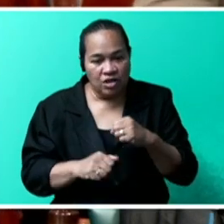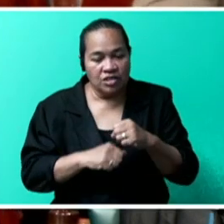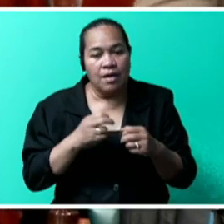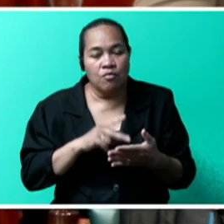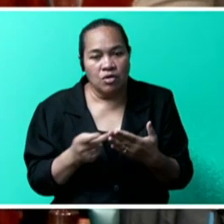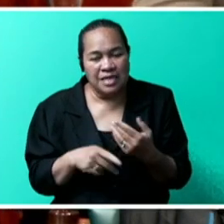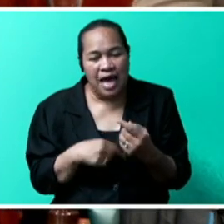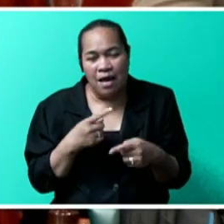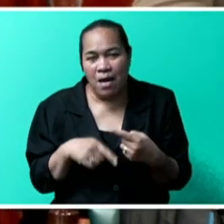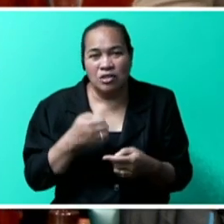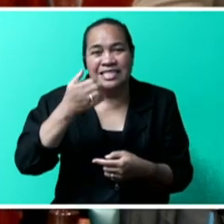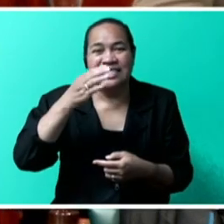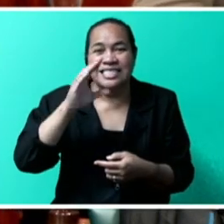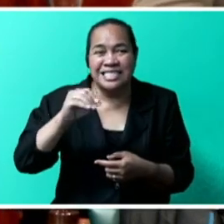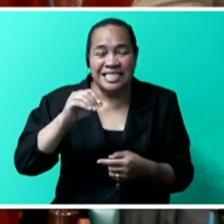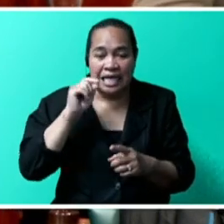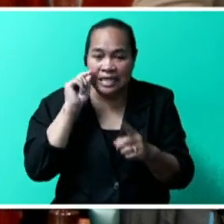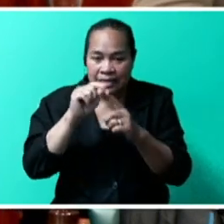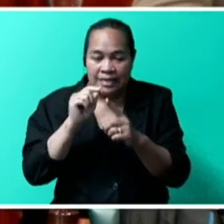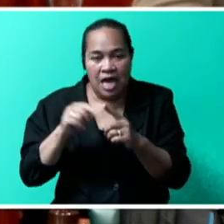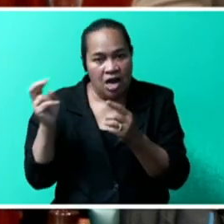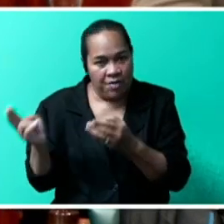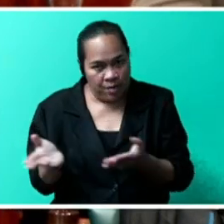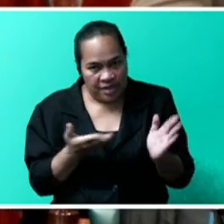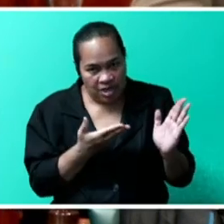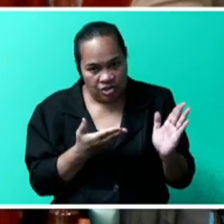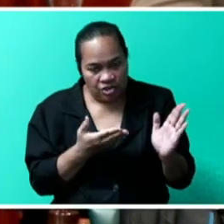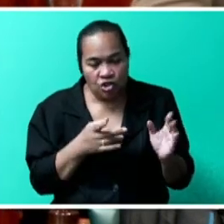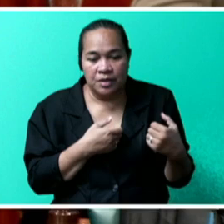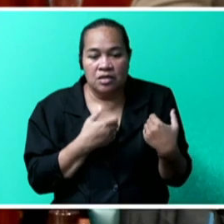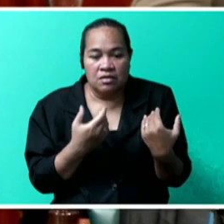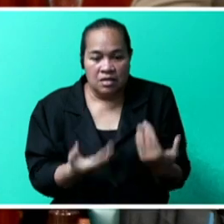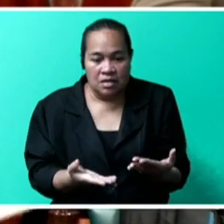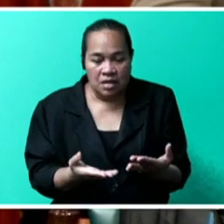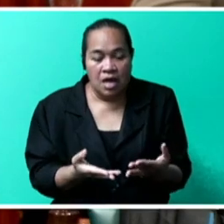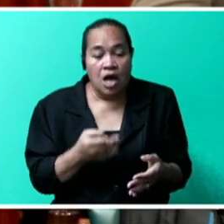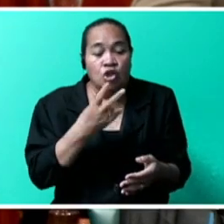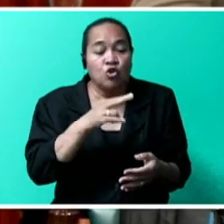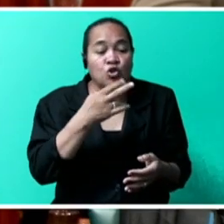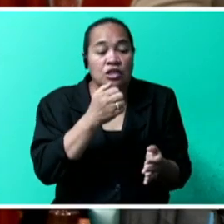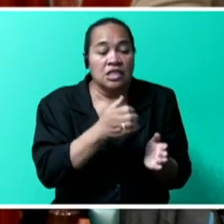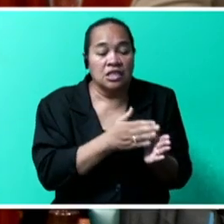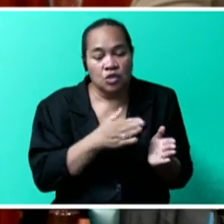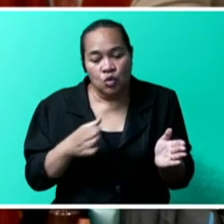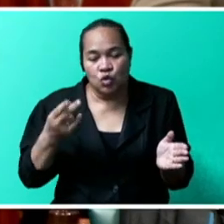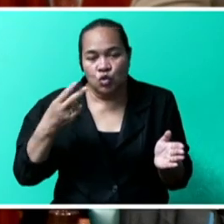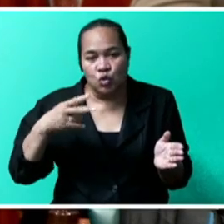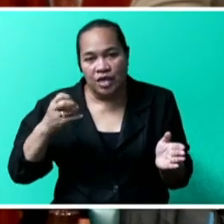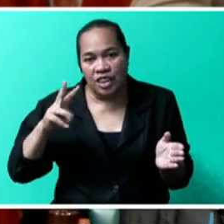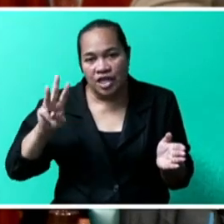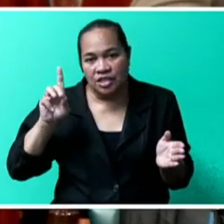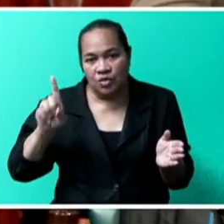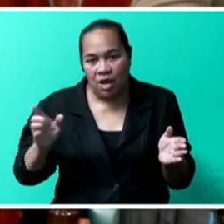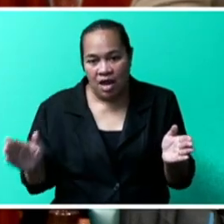approximately 60 targeted recommendations to be delivered over the period 2026 to 2031.